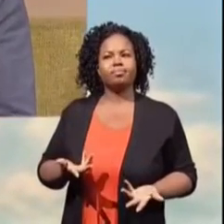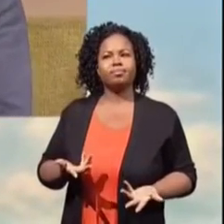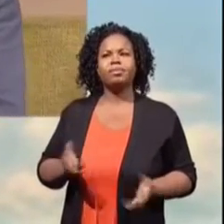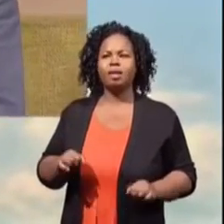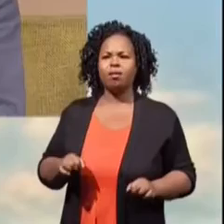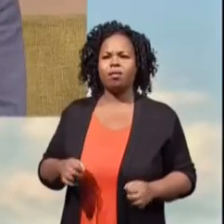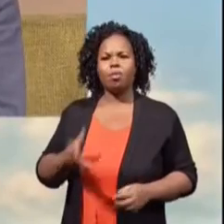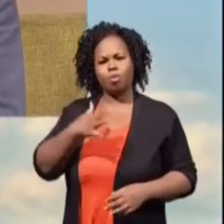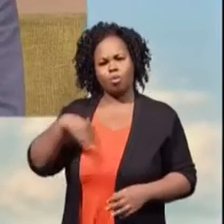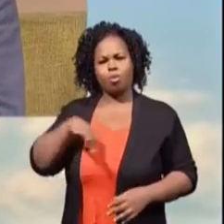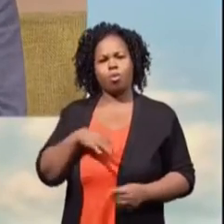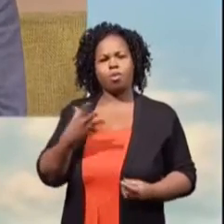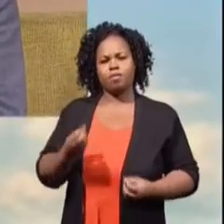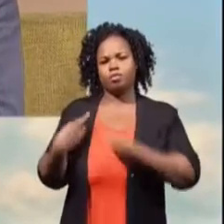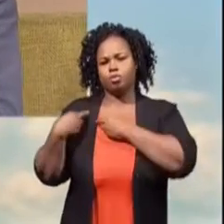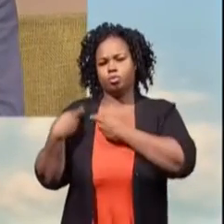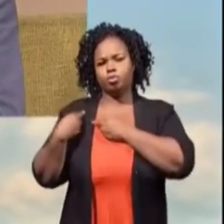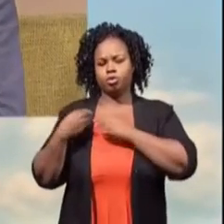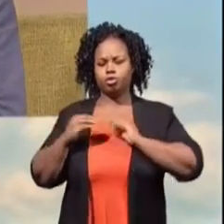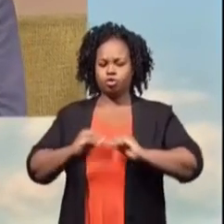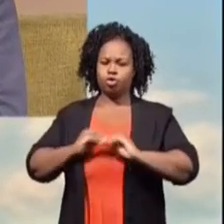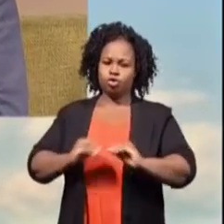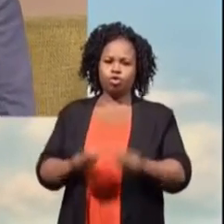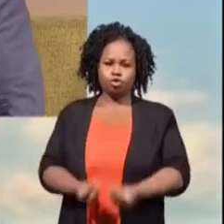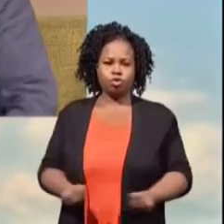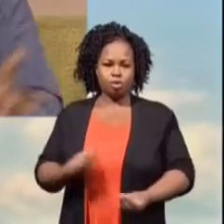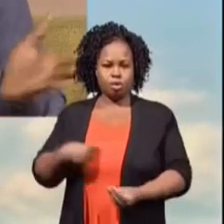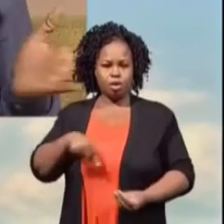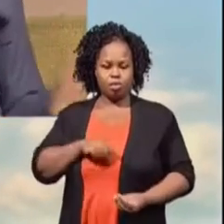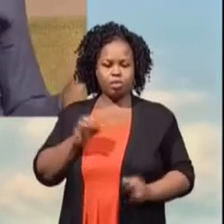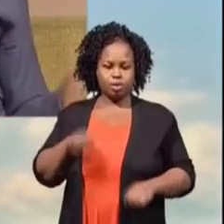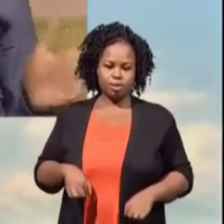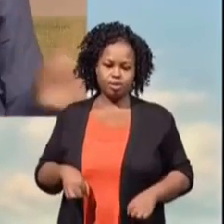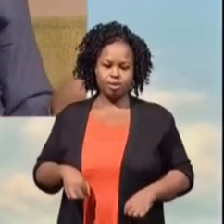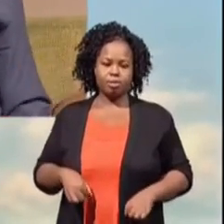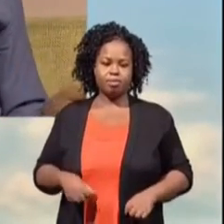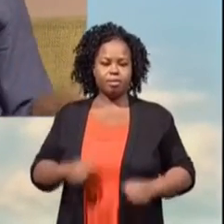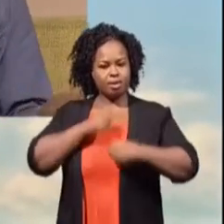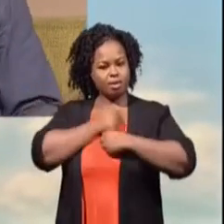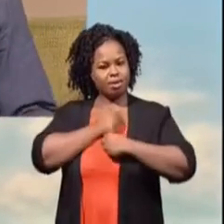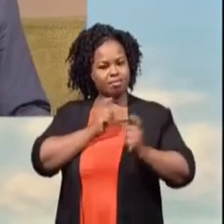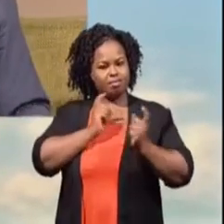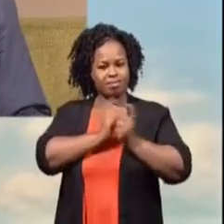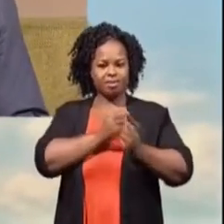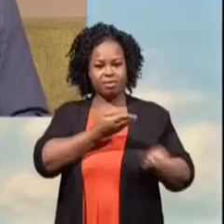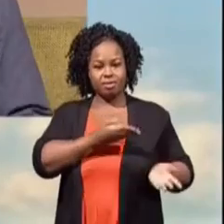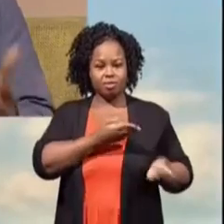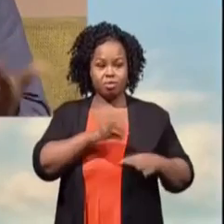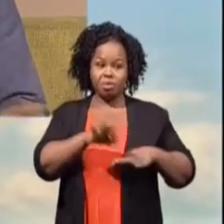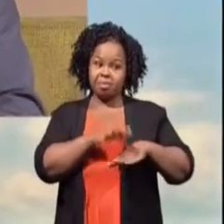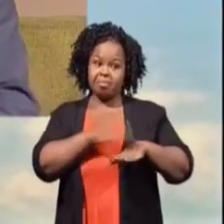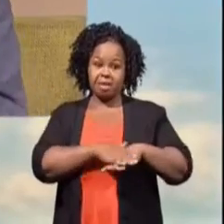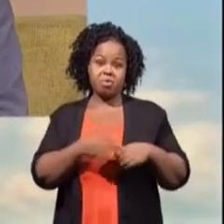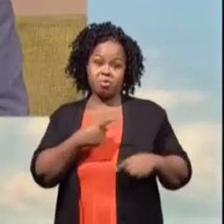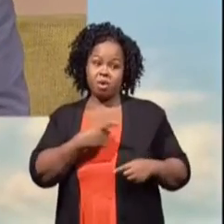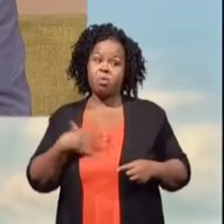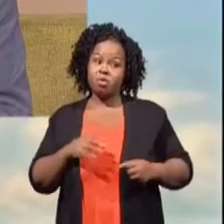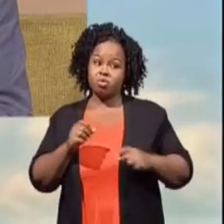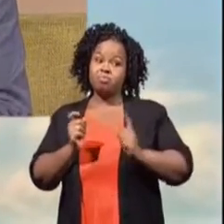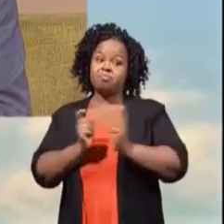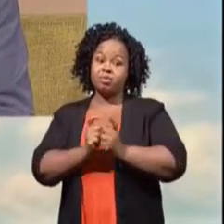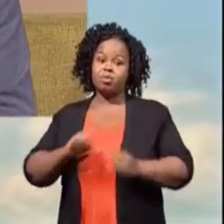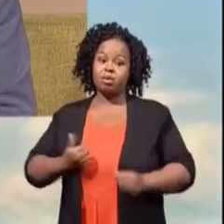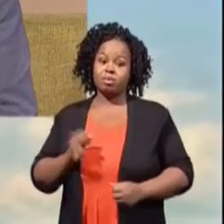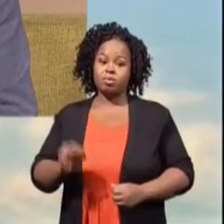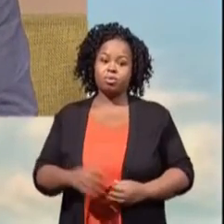No, I mean sonke sine responsibility yokufundisa abantwana bethu ngithi ngiyamthanda lo baba ngifuna ukumita lo baba